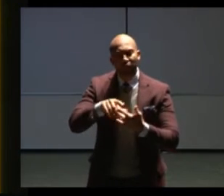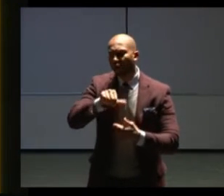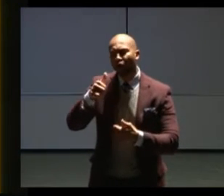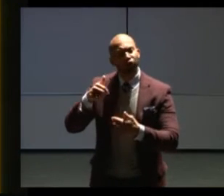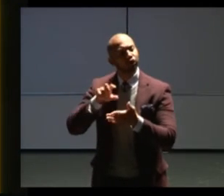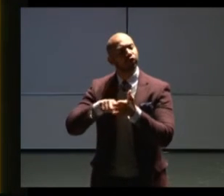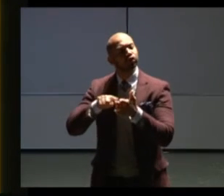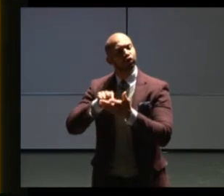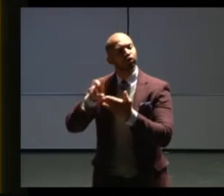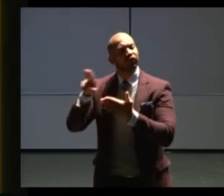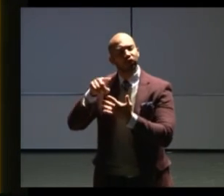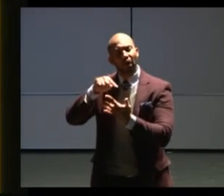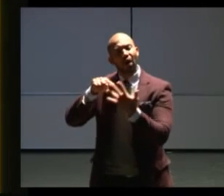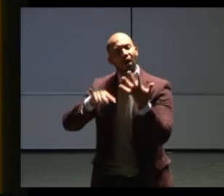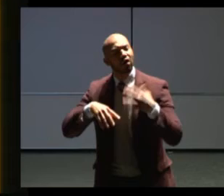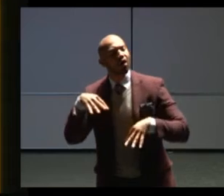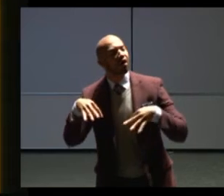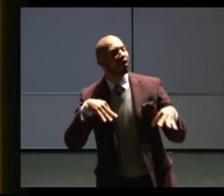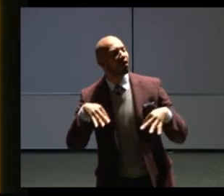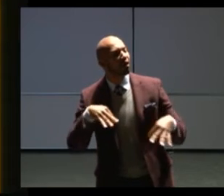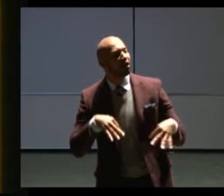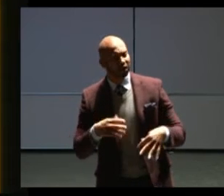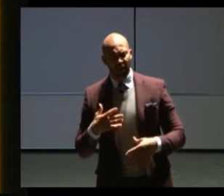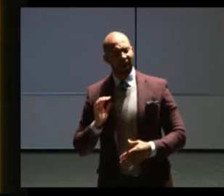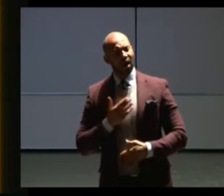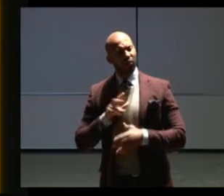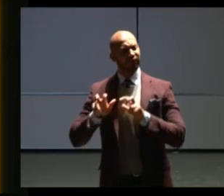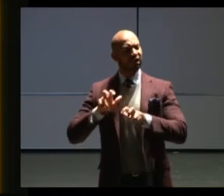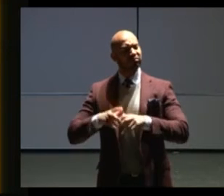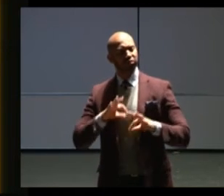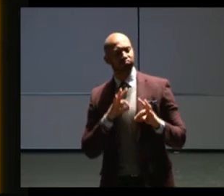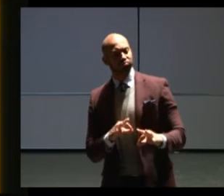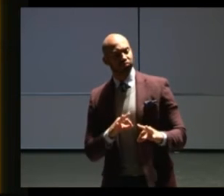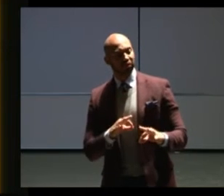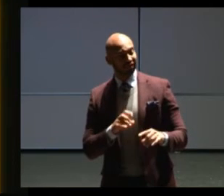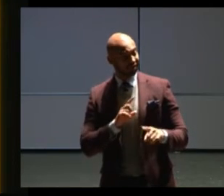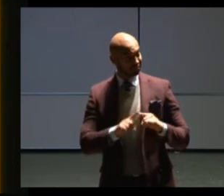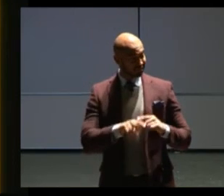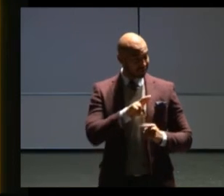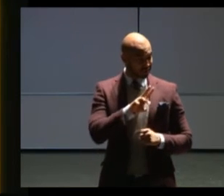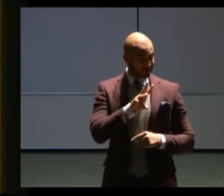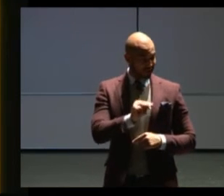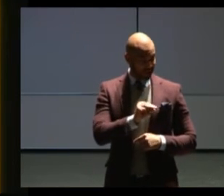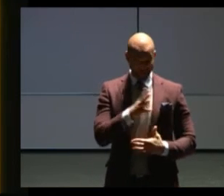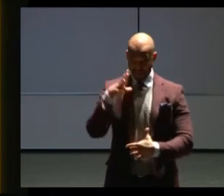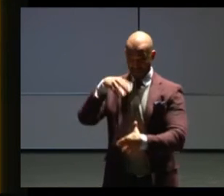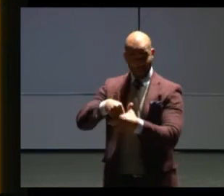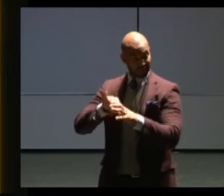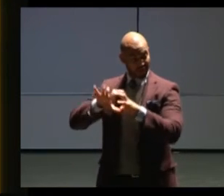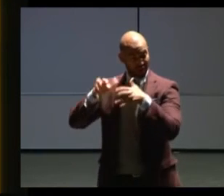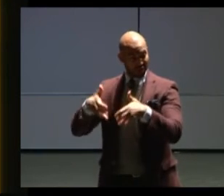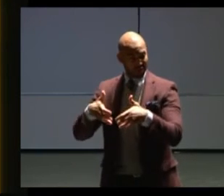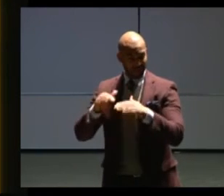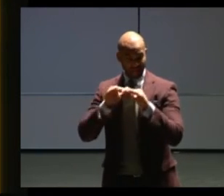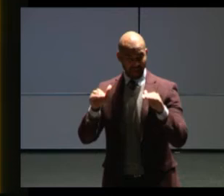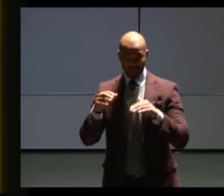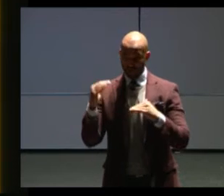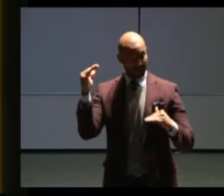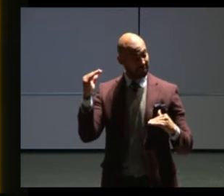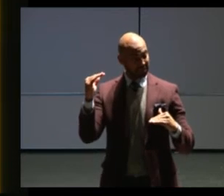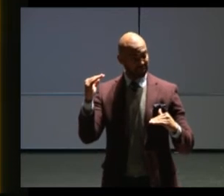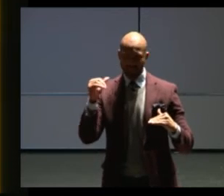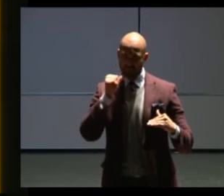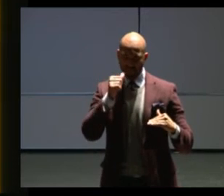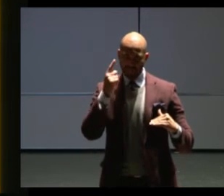research universities, they talked about the investments that they made, and they said, we don't see UWM at that level and in that